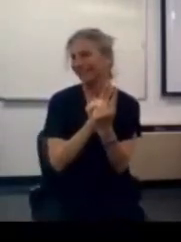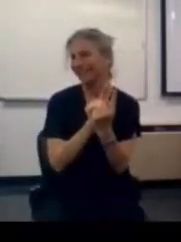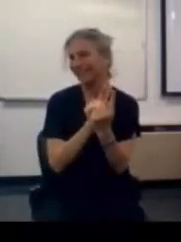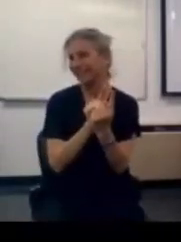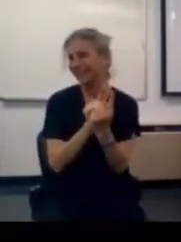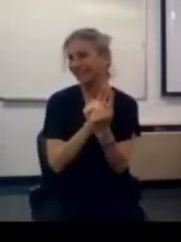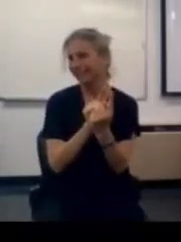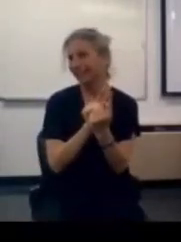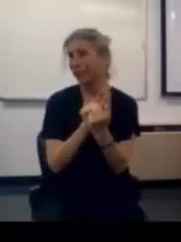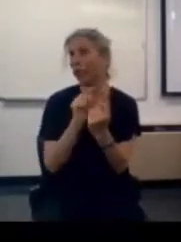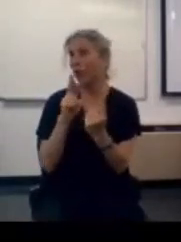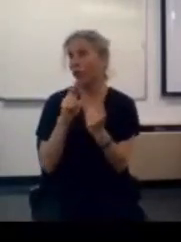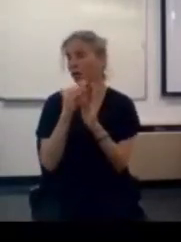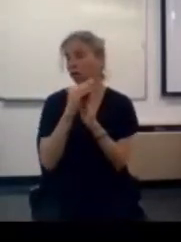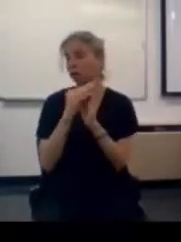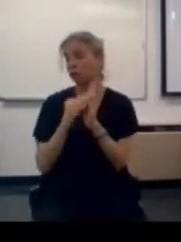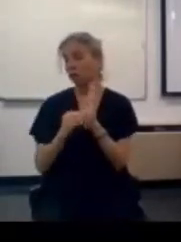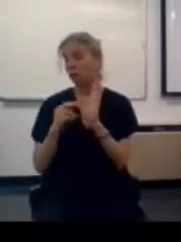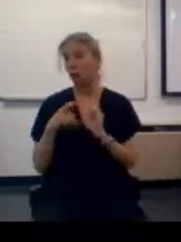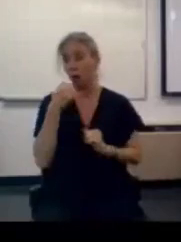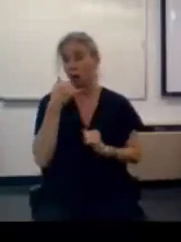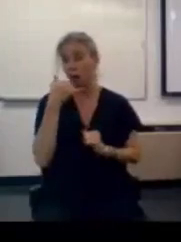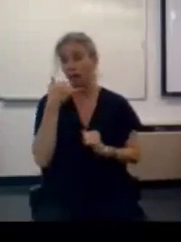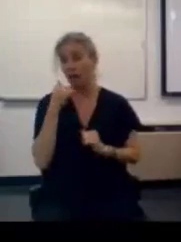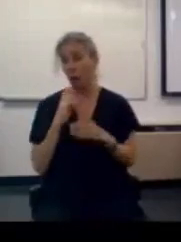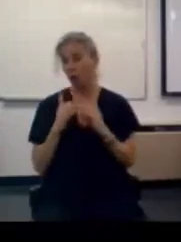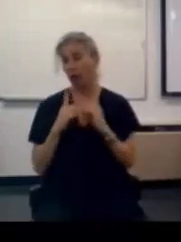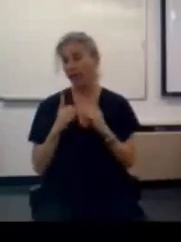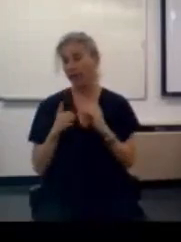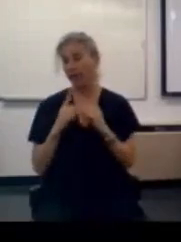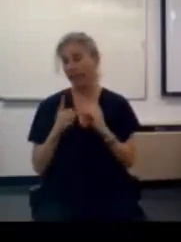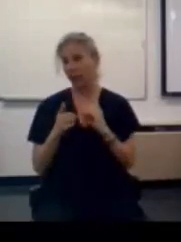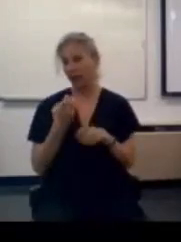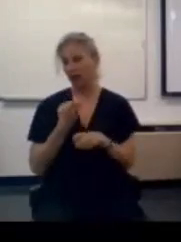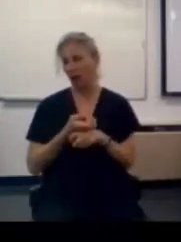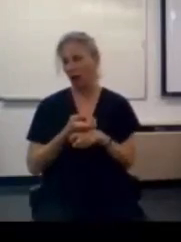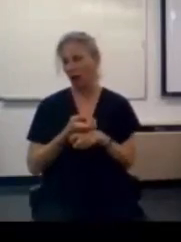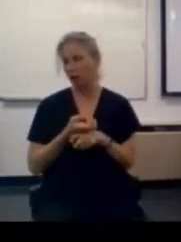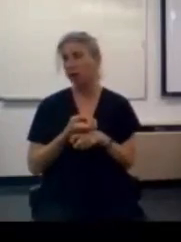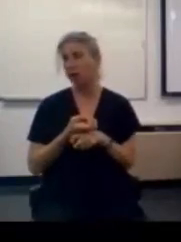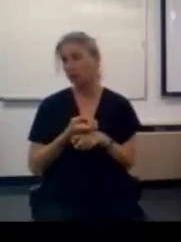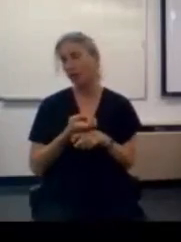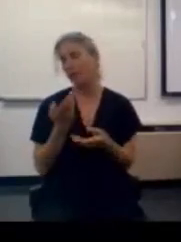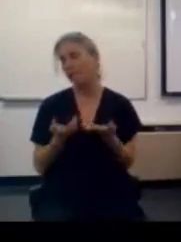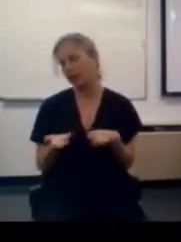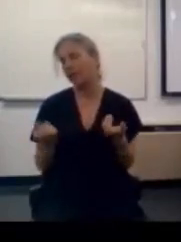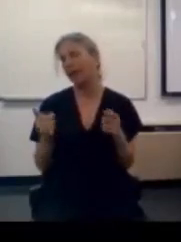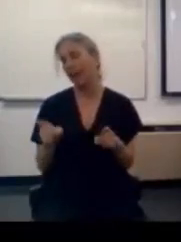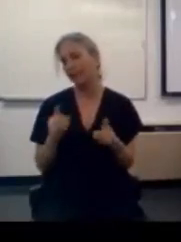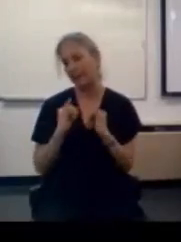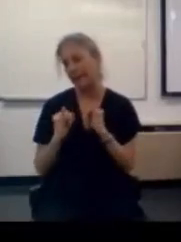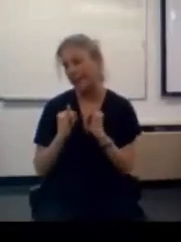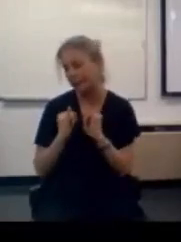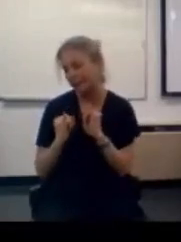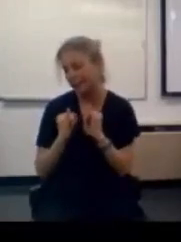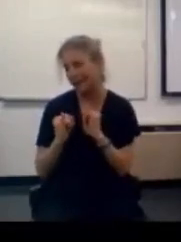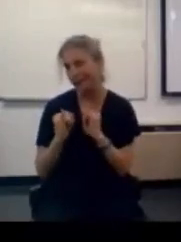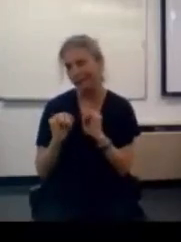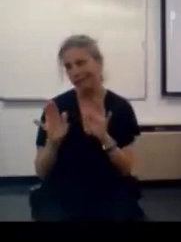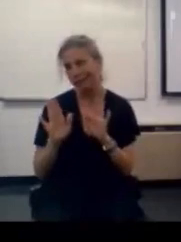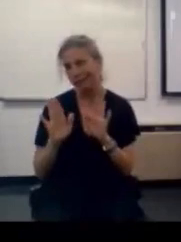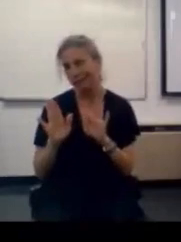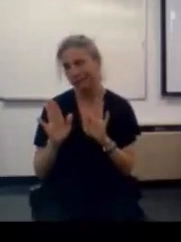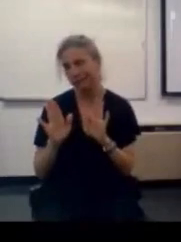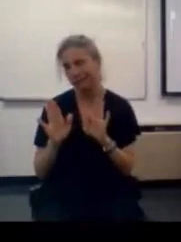the conversation. And if you plan to have that conversation over the phone, which can be difficult, but that may be the case because